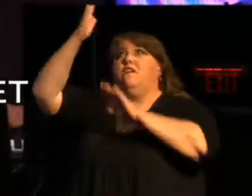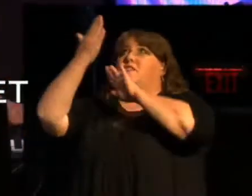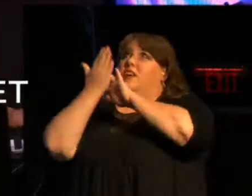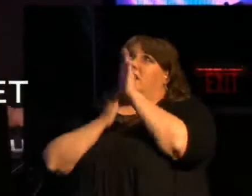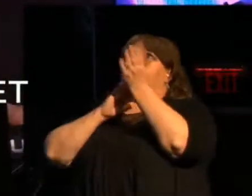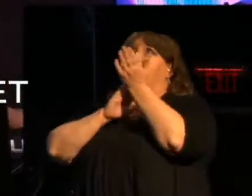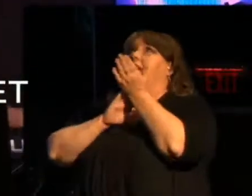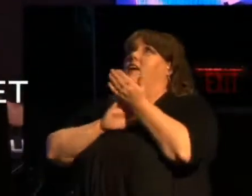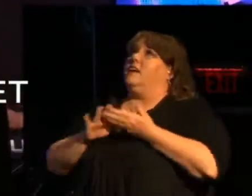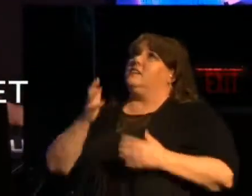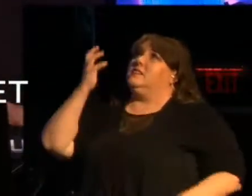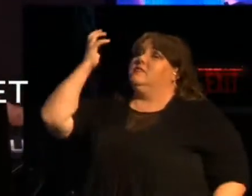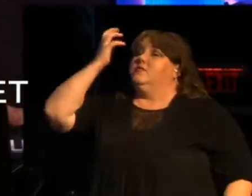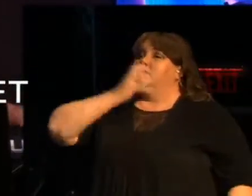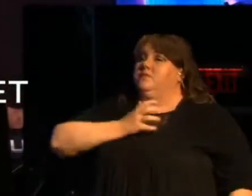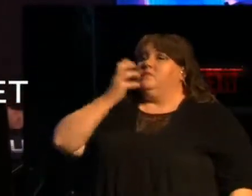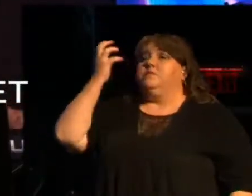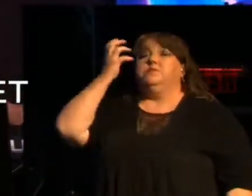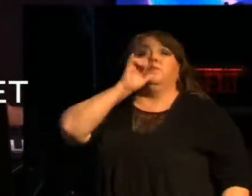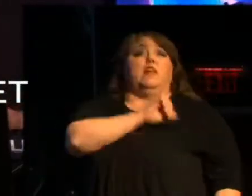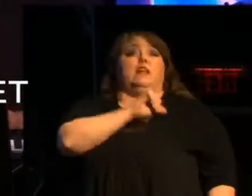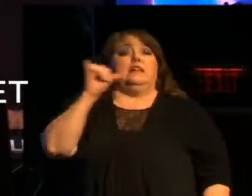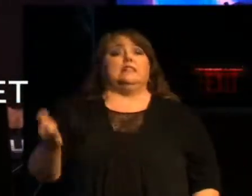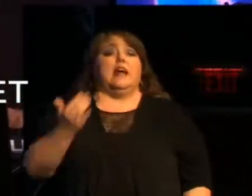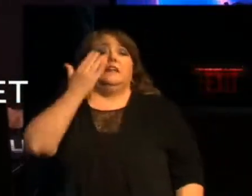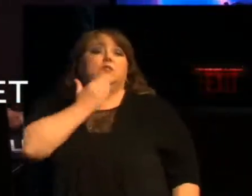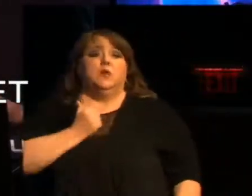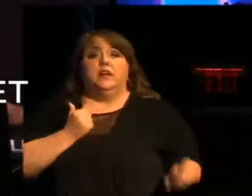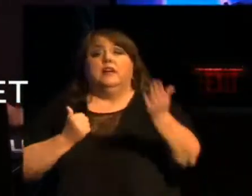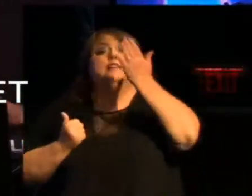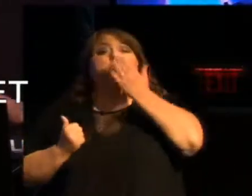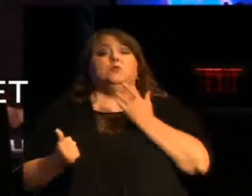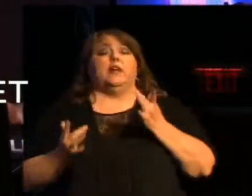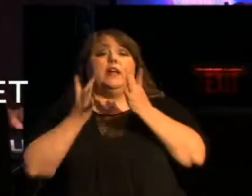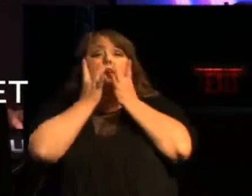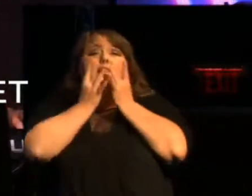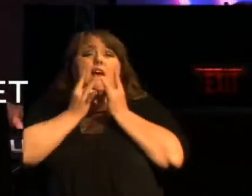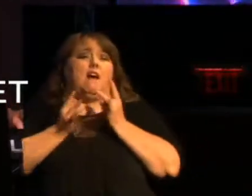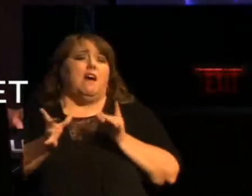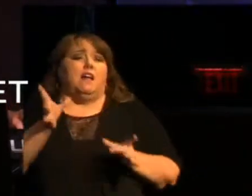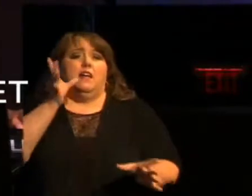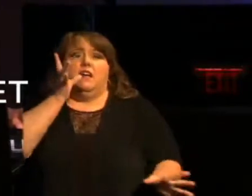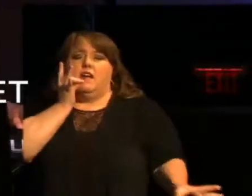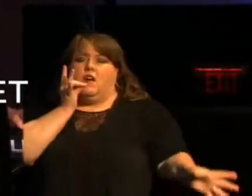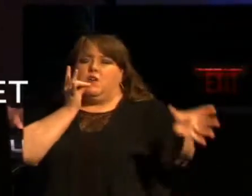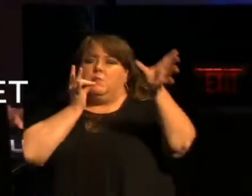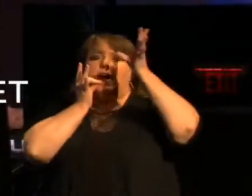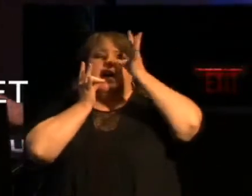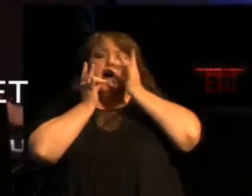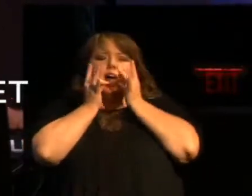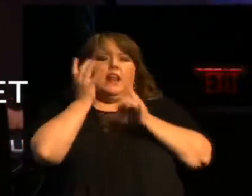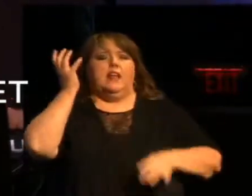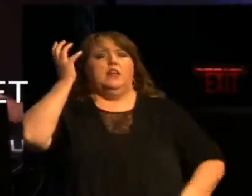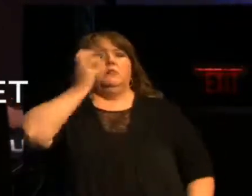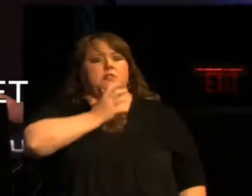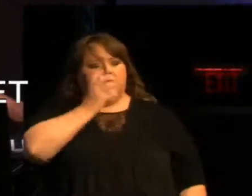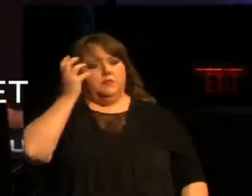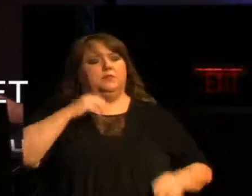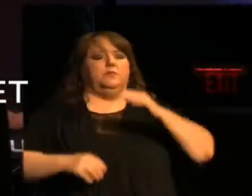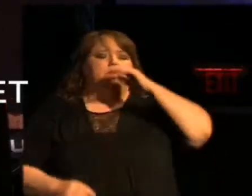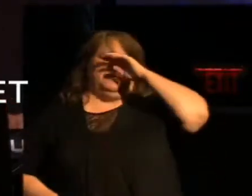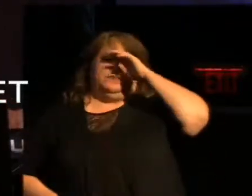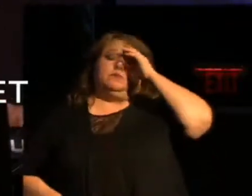Your forgiveness. It's like Sweet, sweet honey on my lips.